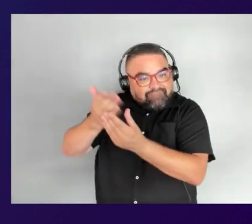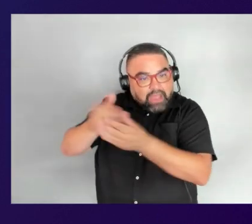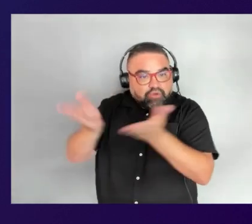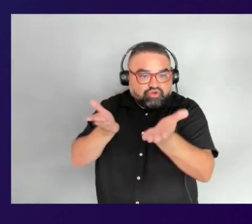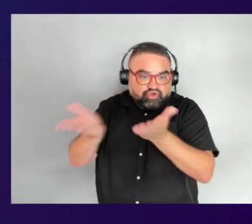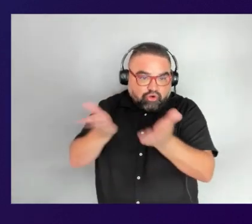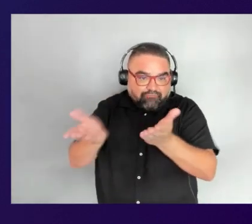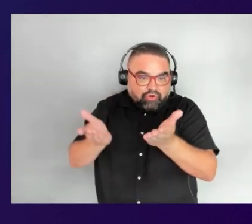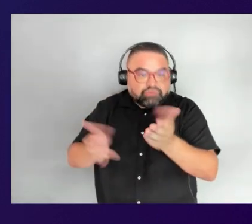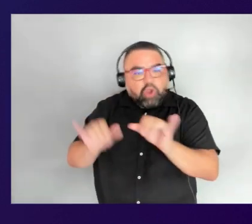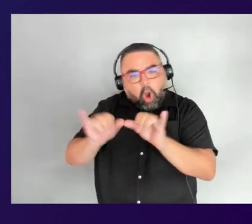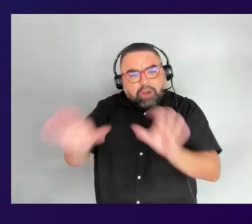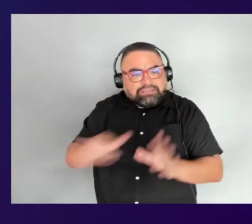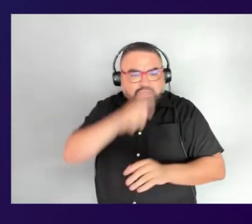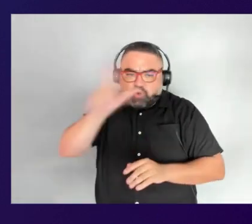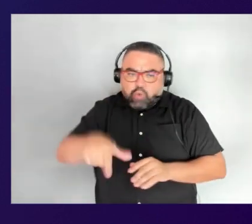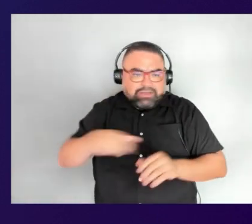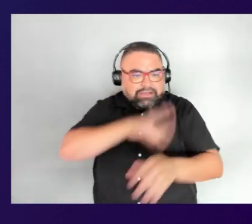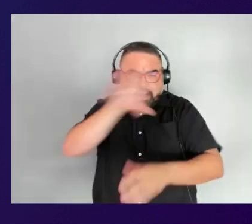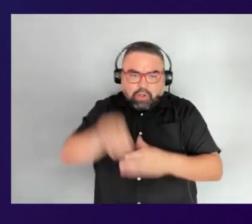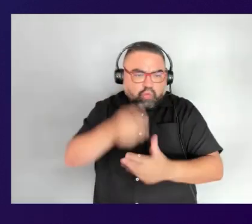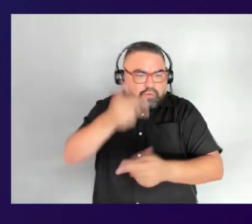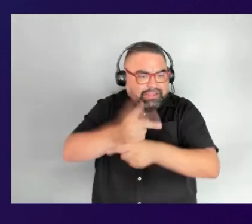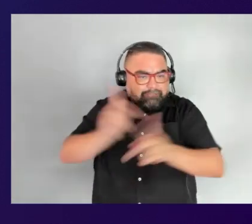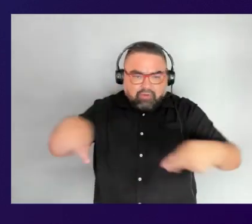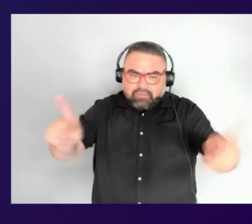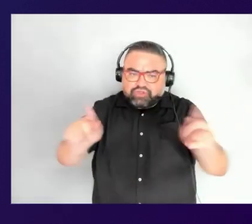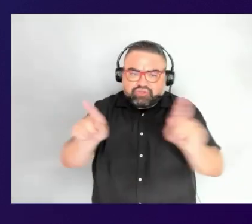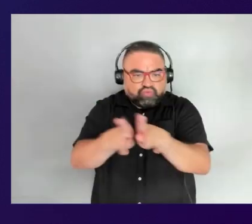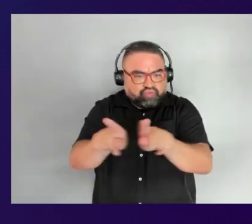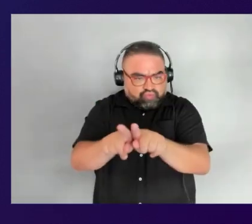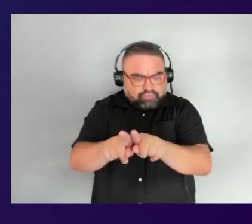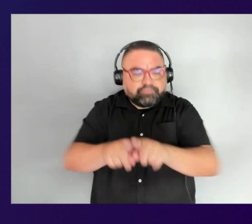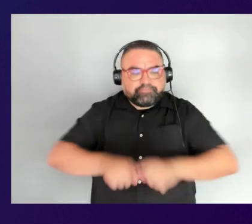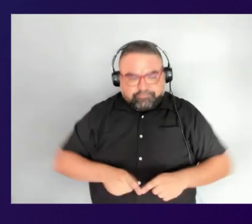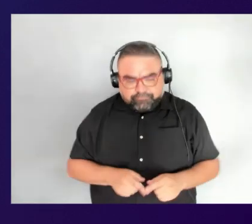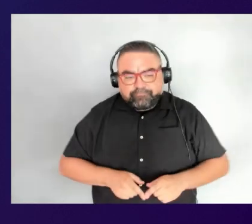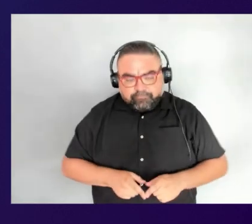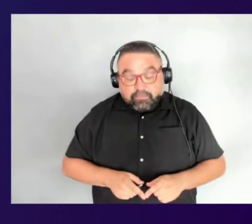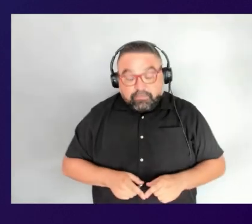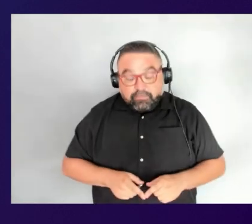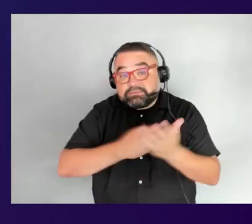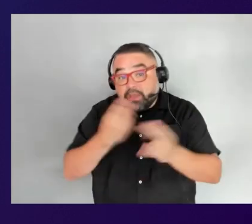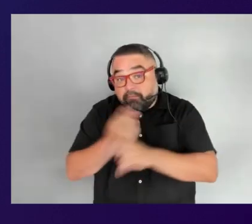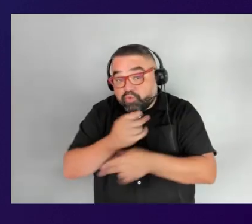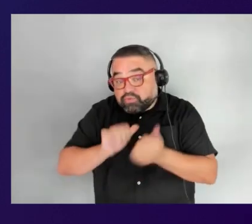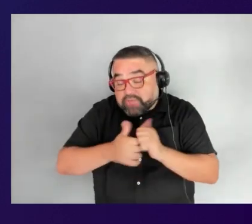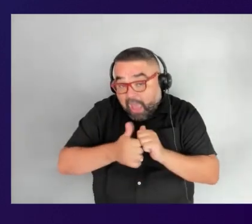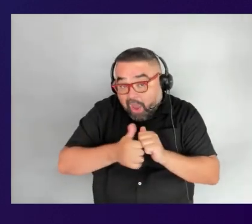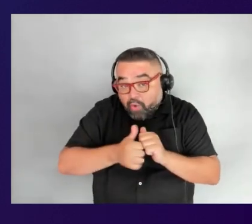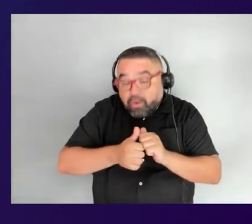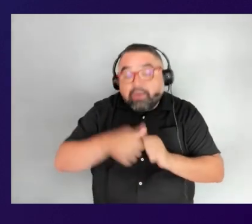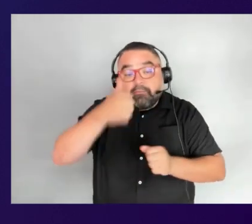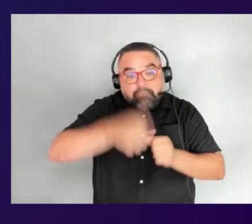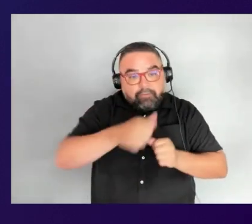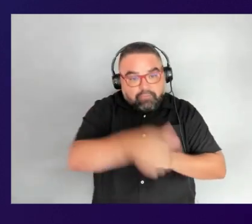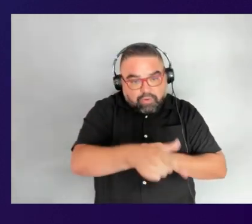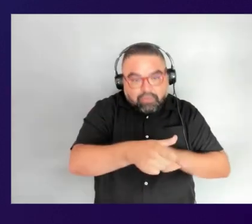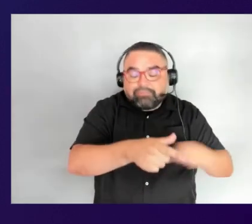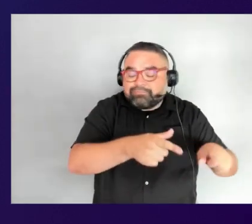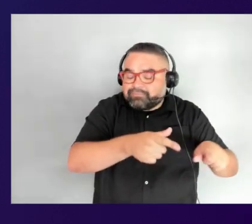same permissions and ACLs. Common use case deployments we see are around SQL Server cluster deployments I mentioned